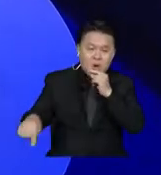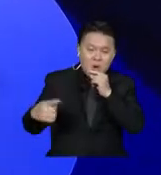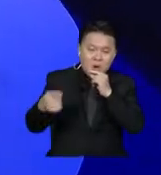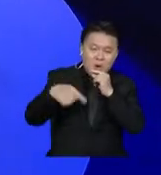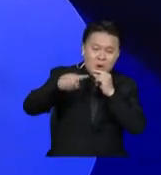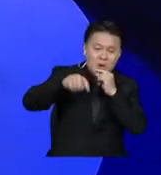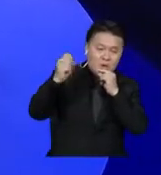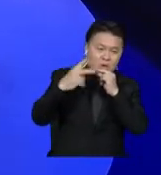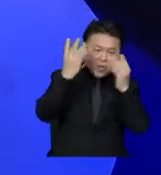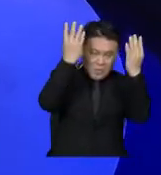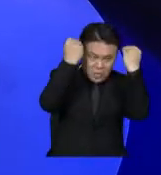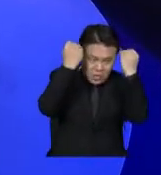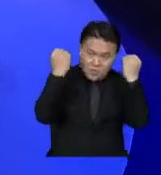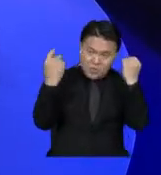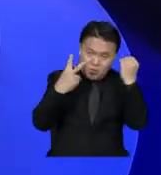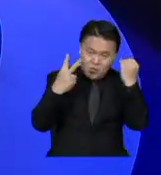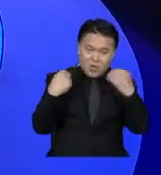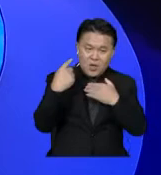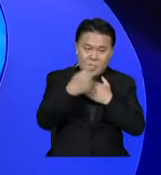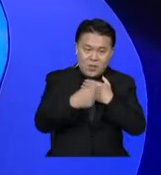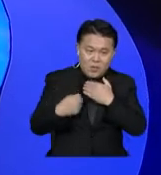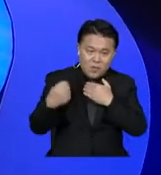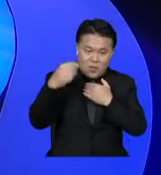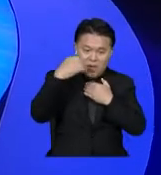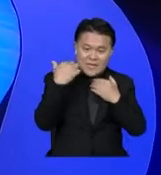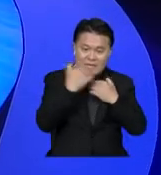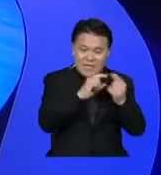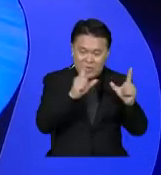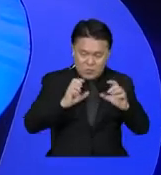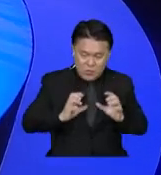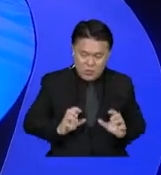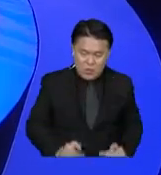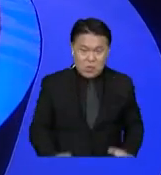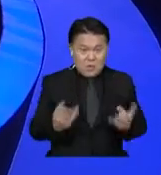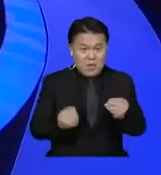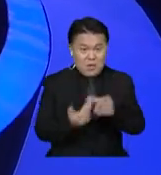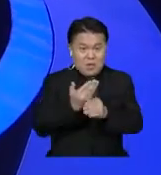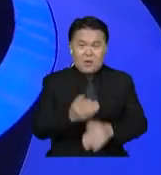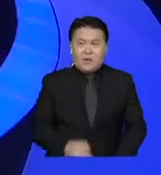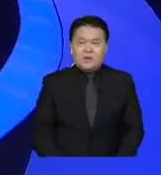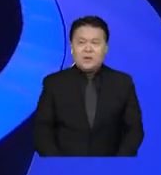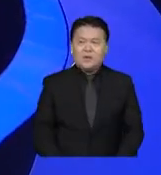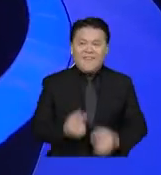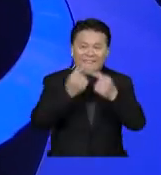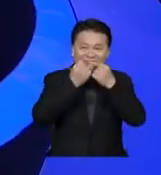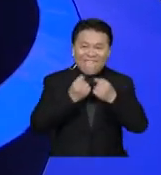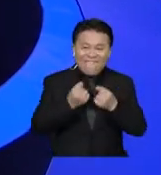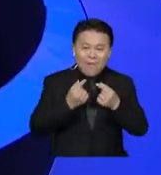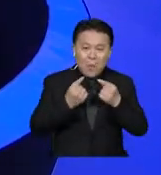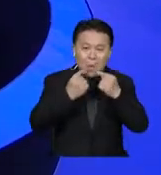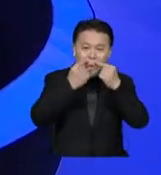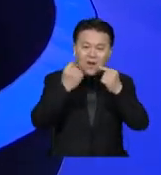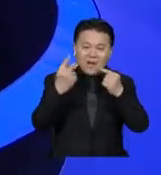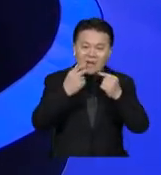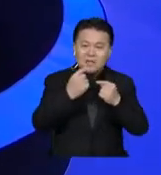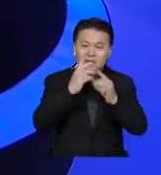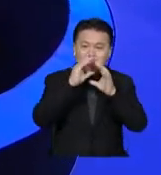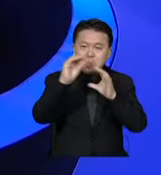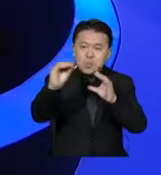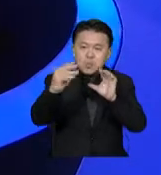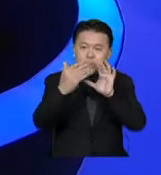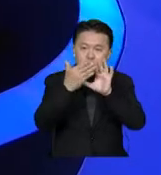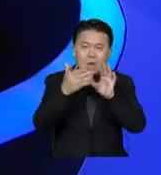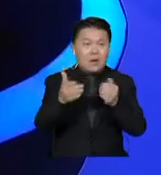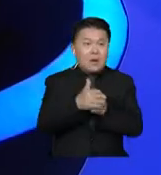their canine teeth became smaller, and their muzzle or their face became shorter. These are many of